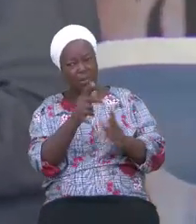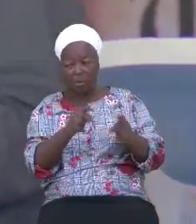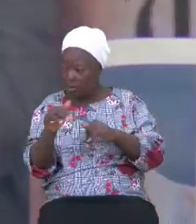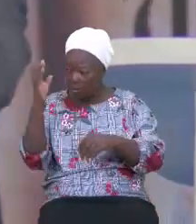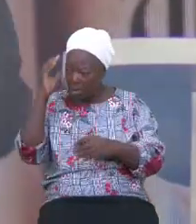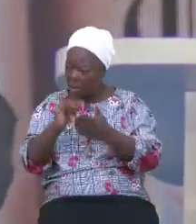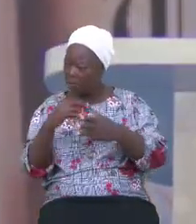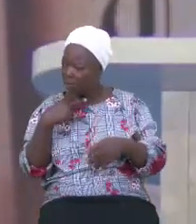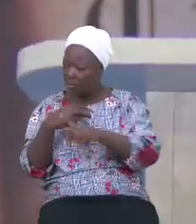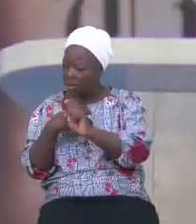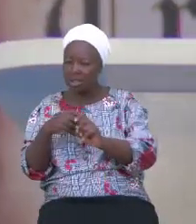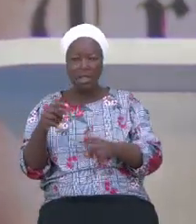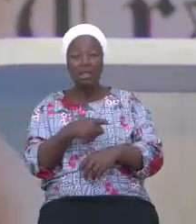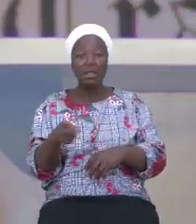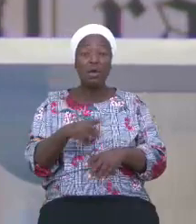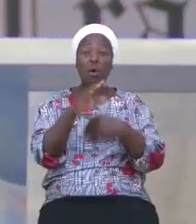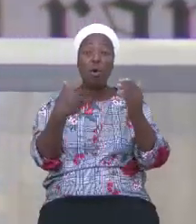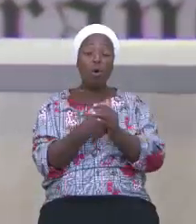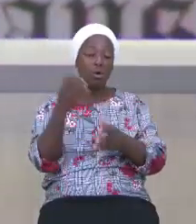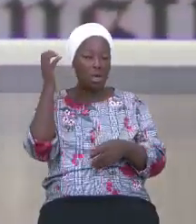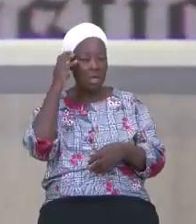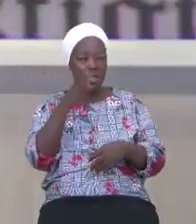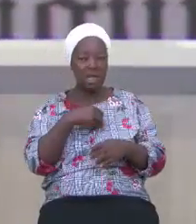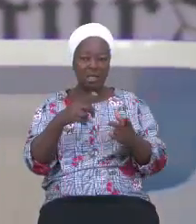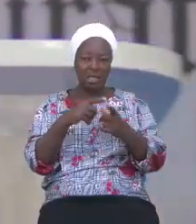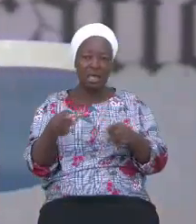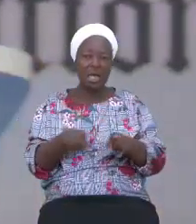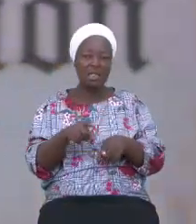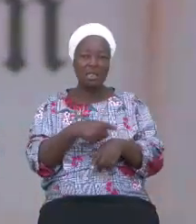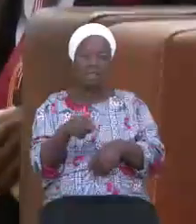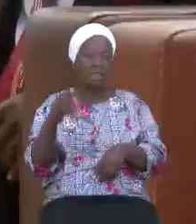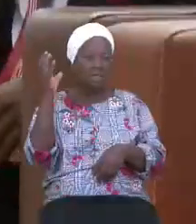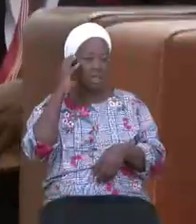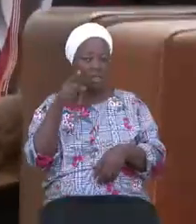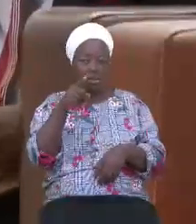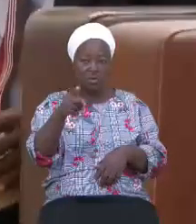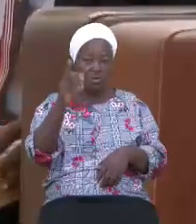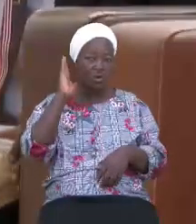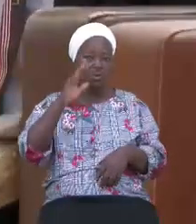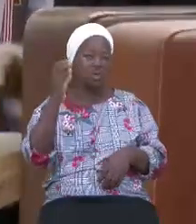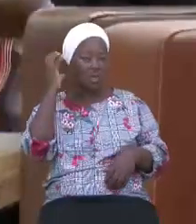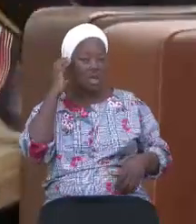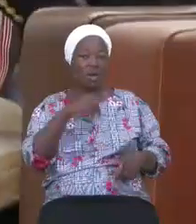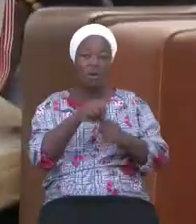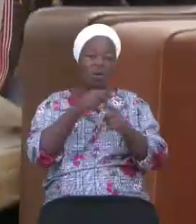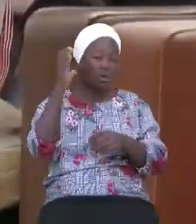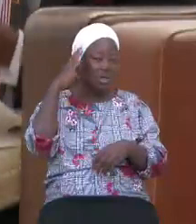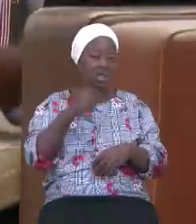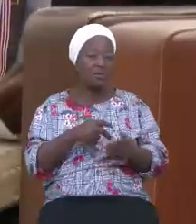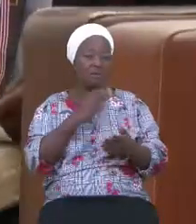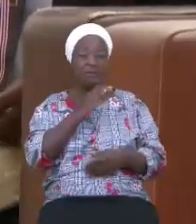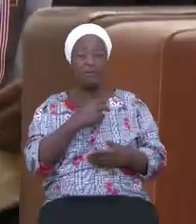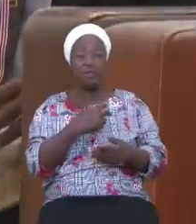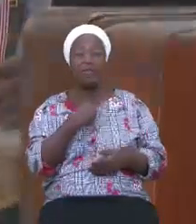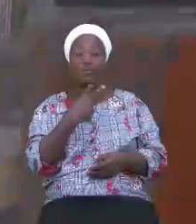that voice? They heard. As they heard, you will hear. When you hear the voice of God,